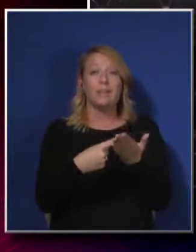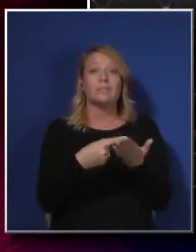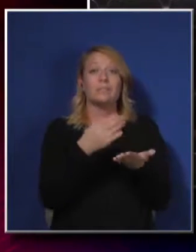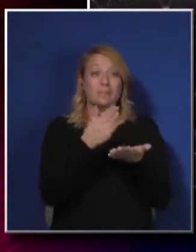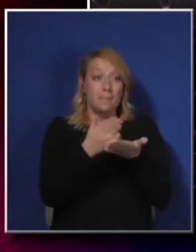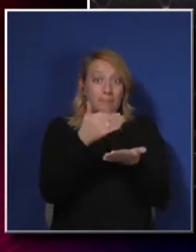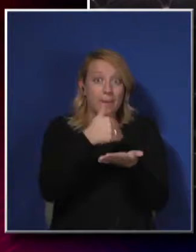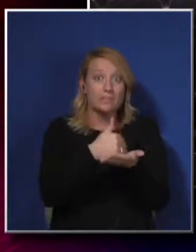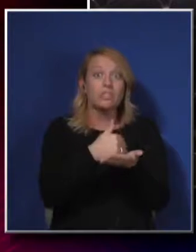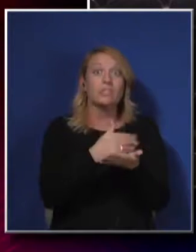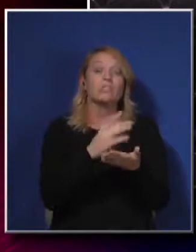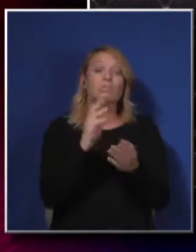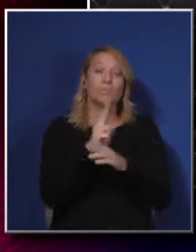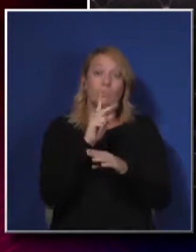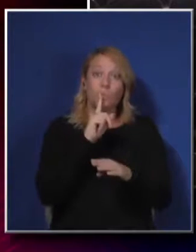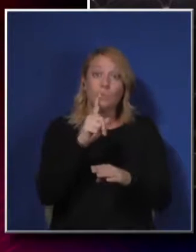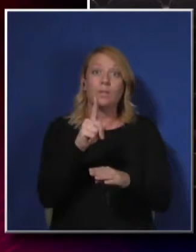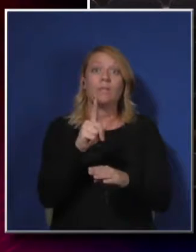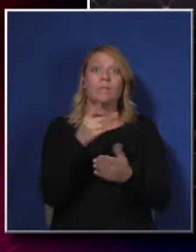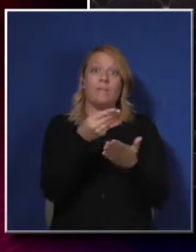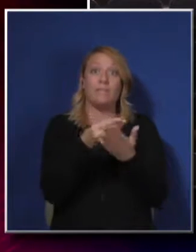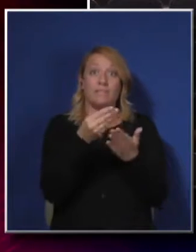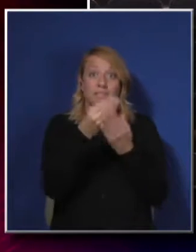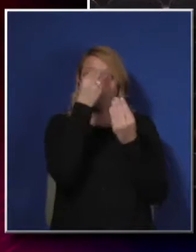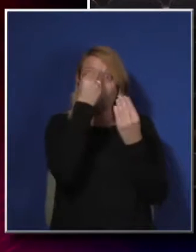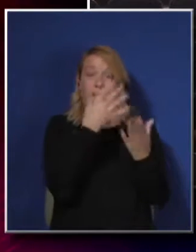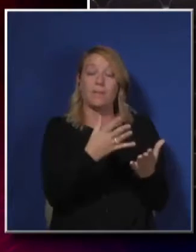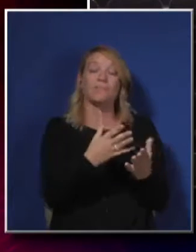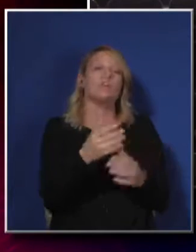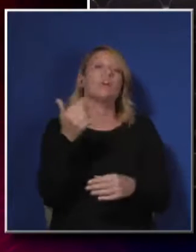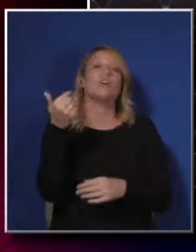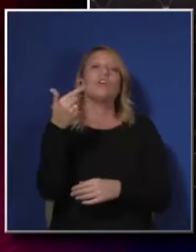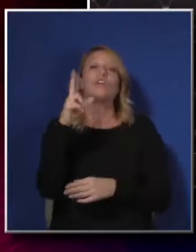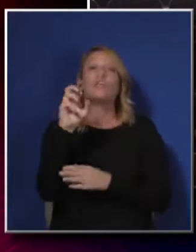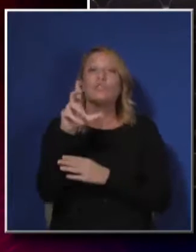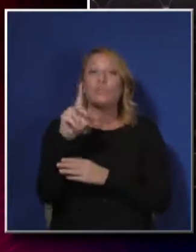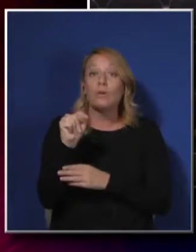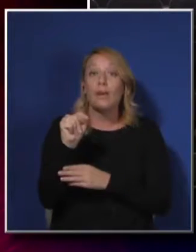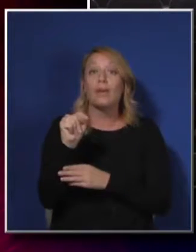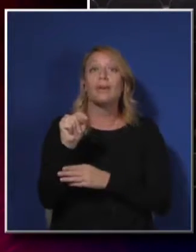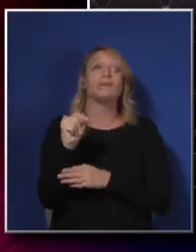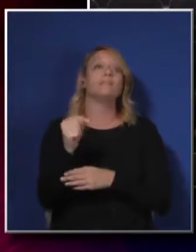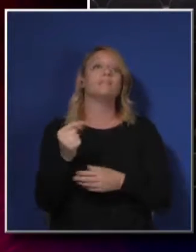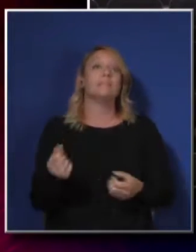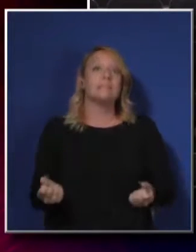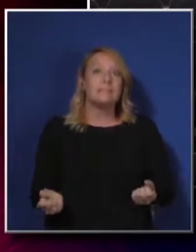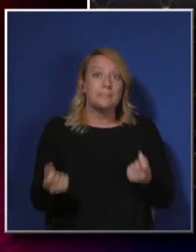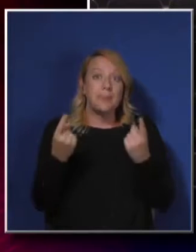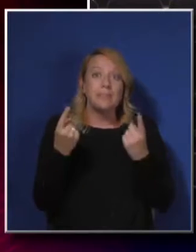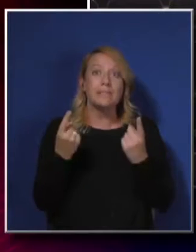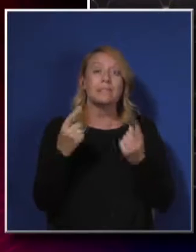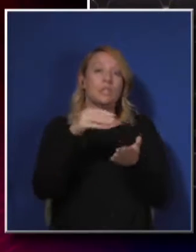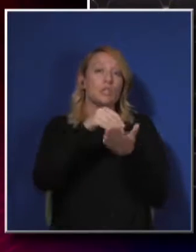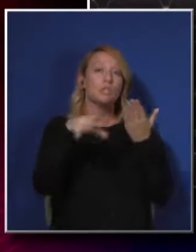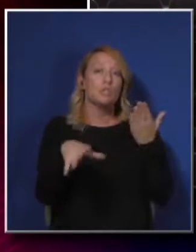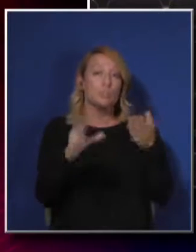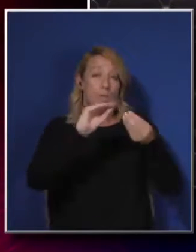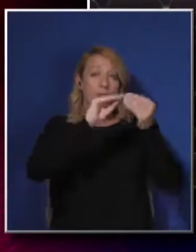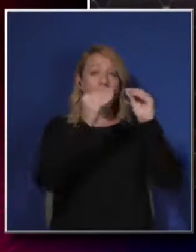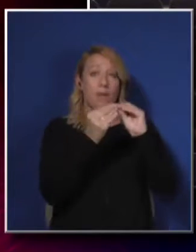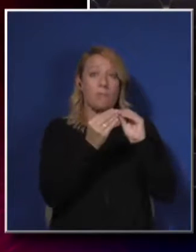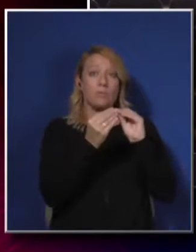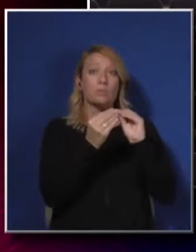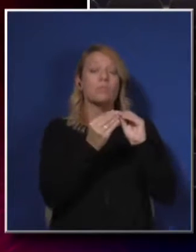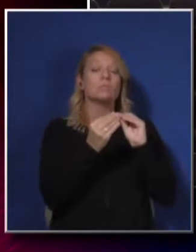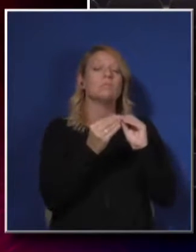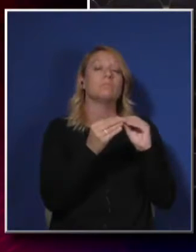data, the grant revenues and expenditure reports, and reviewed student enrollment as of October 1, 2019